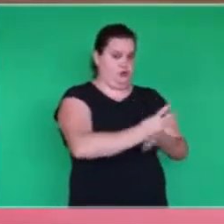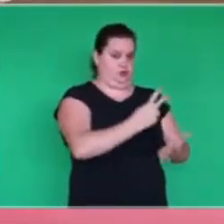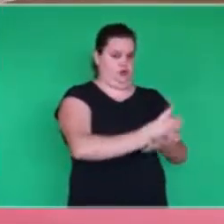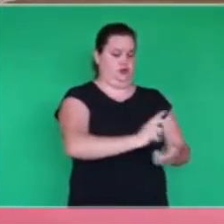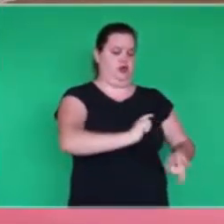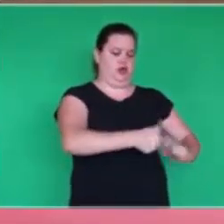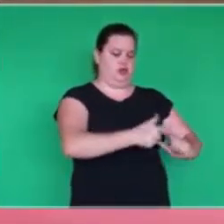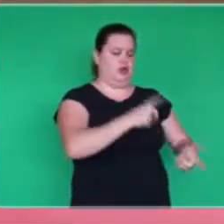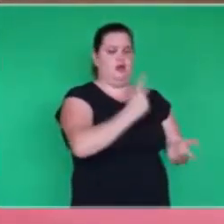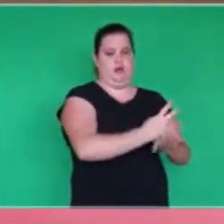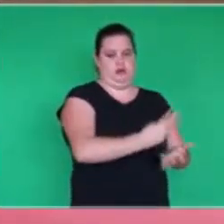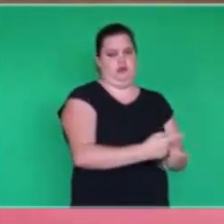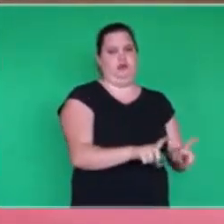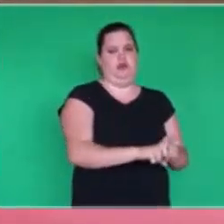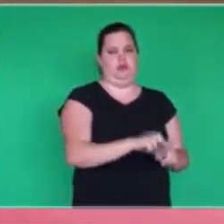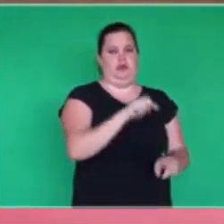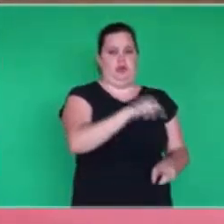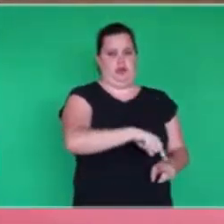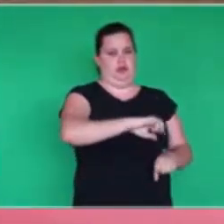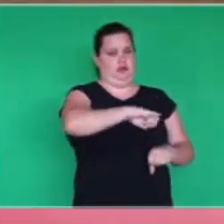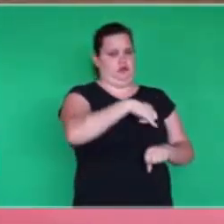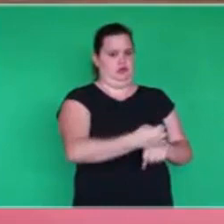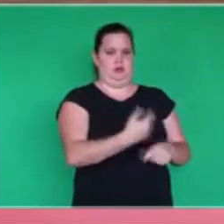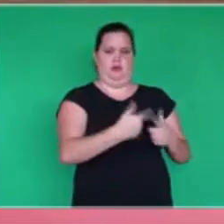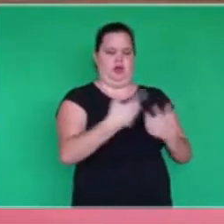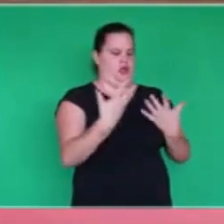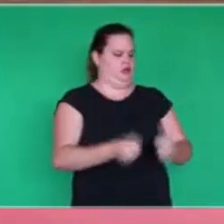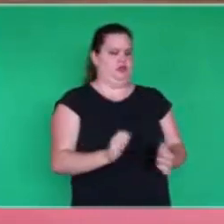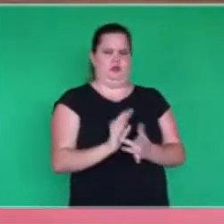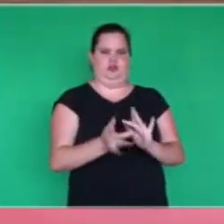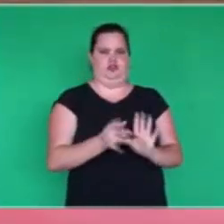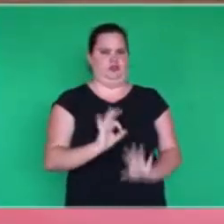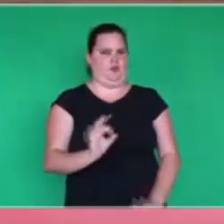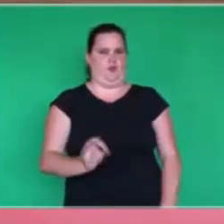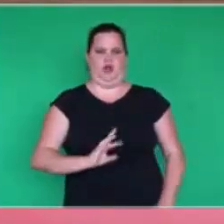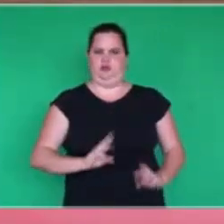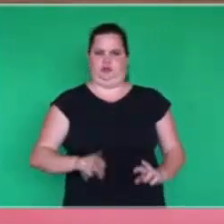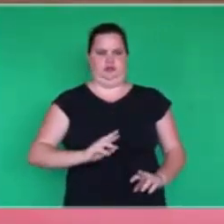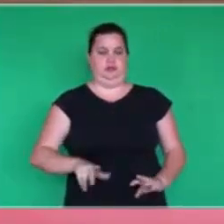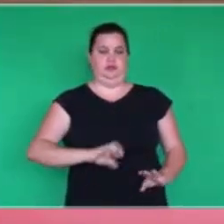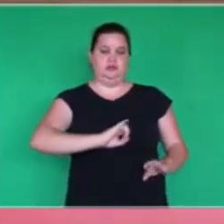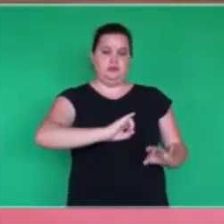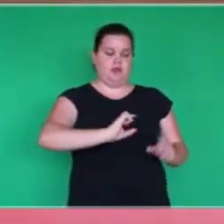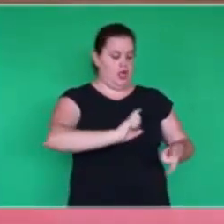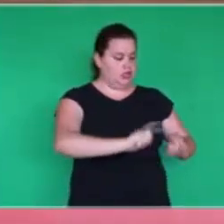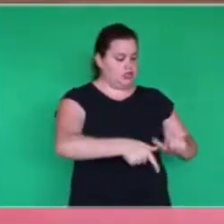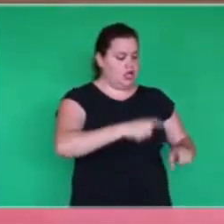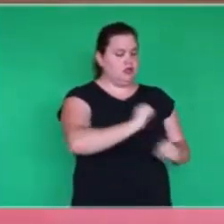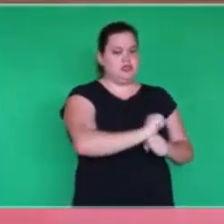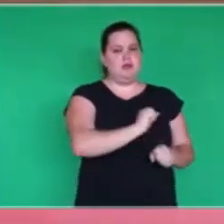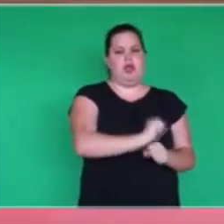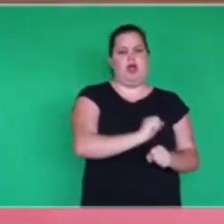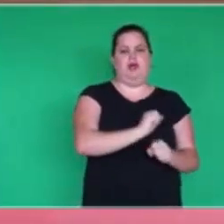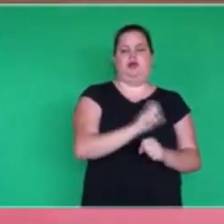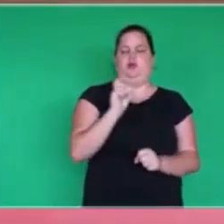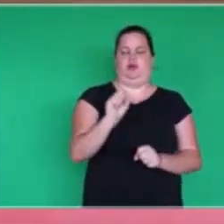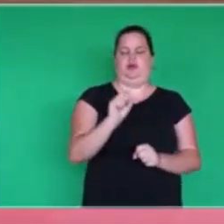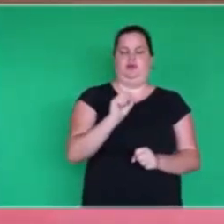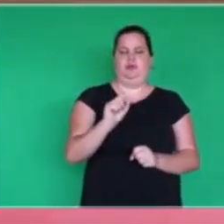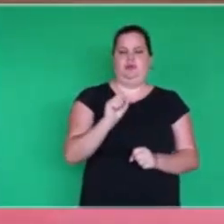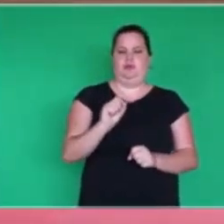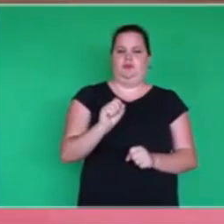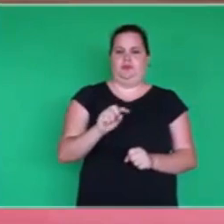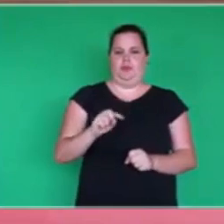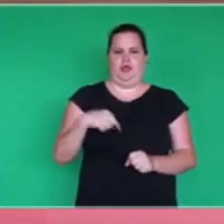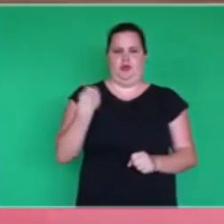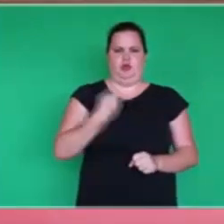Israel, we recognize its destiny in the Word of God. However, the physical Israel